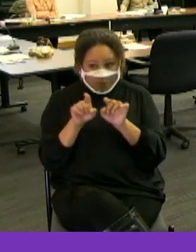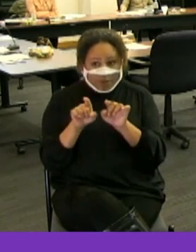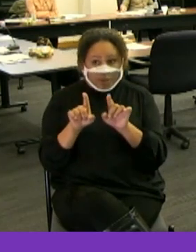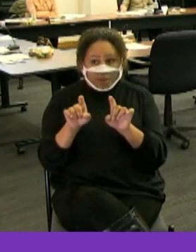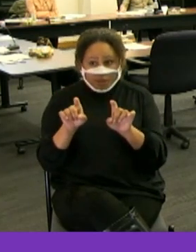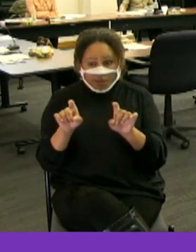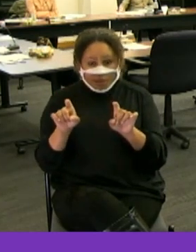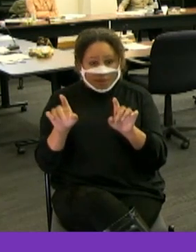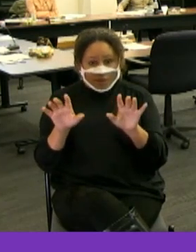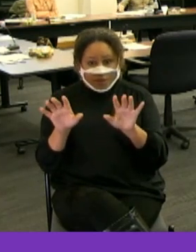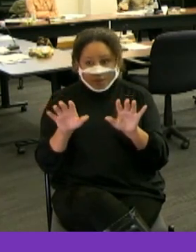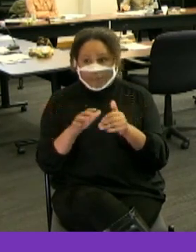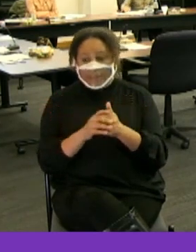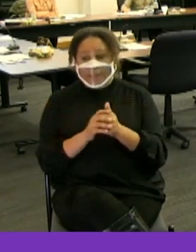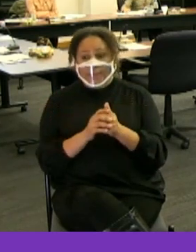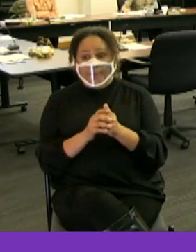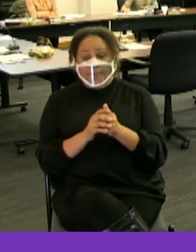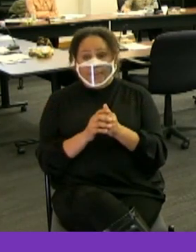Fine.